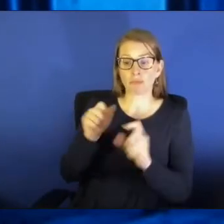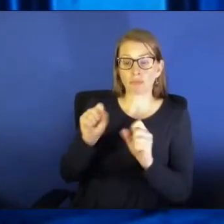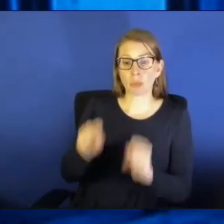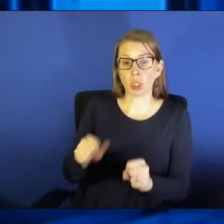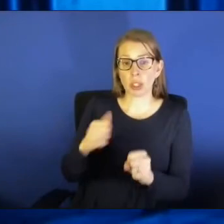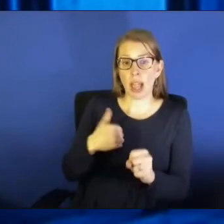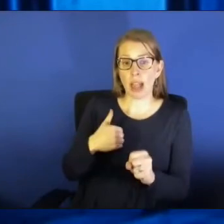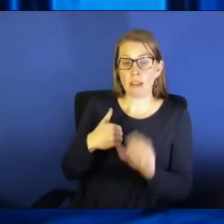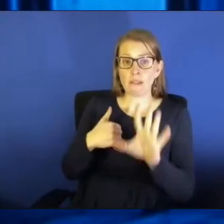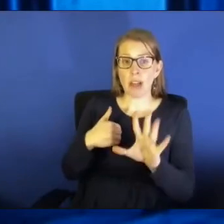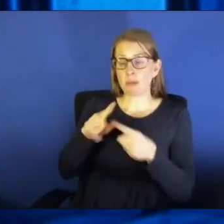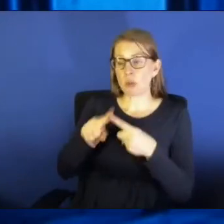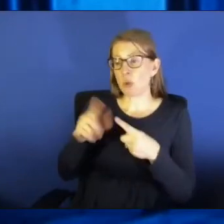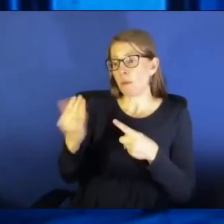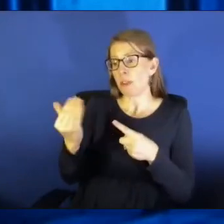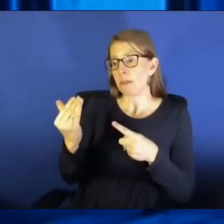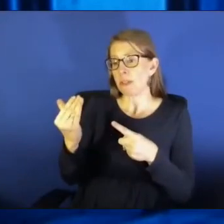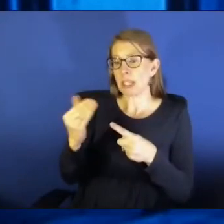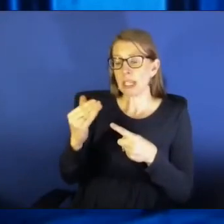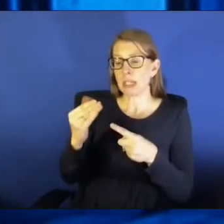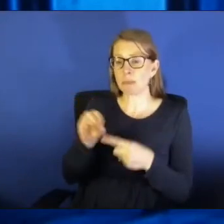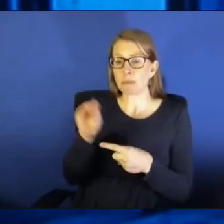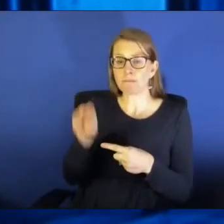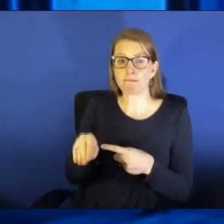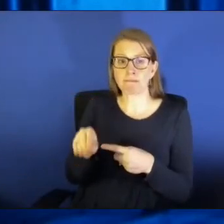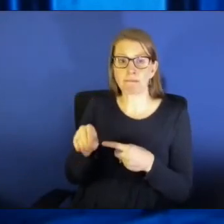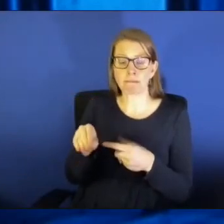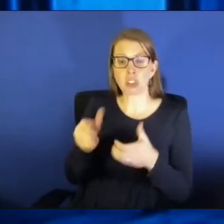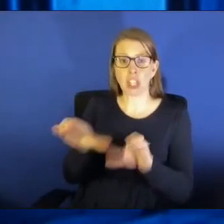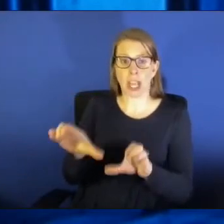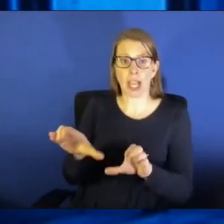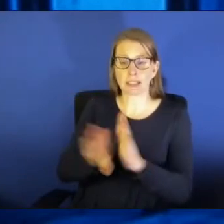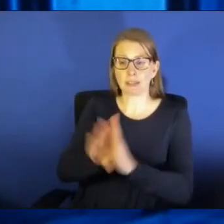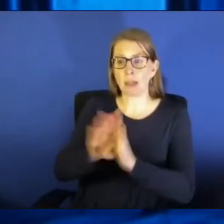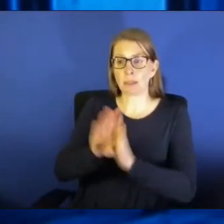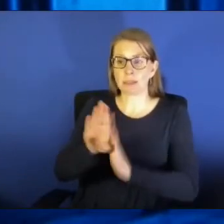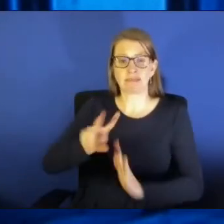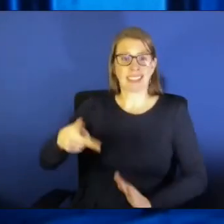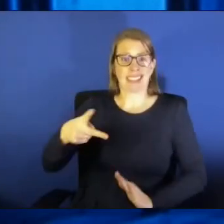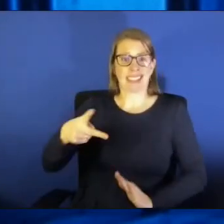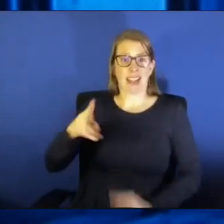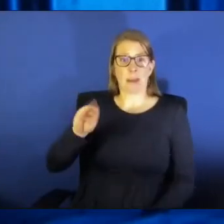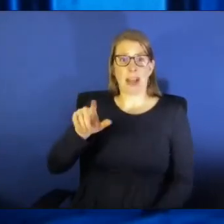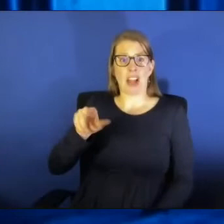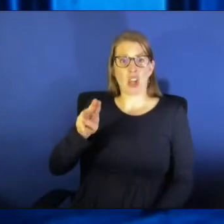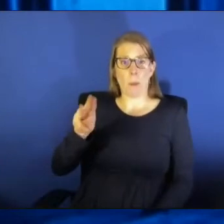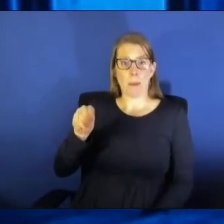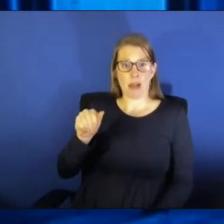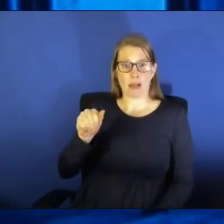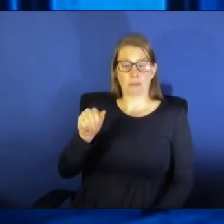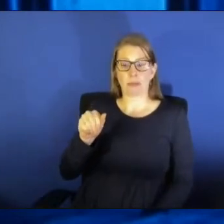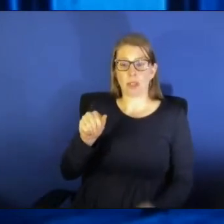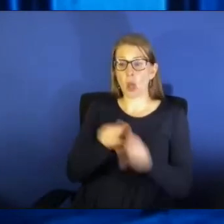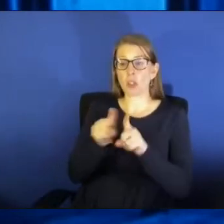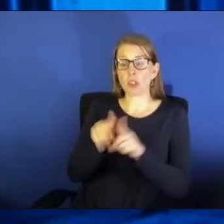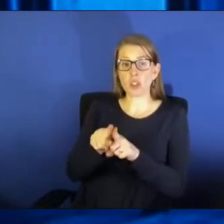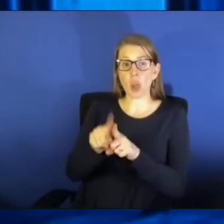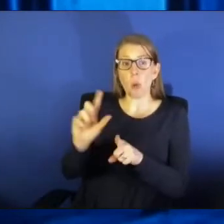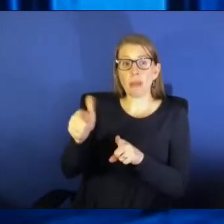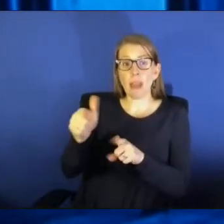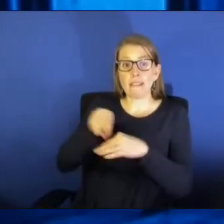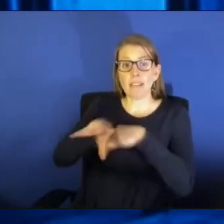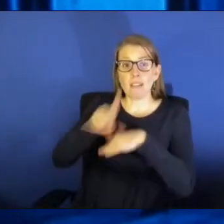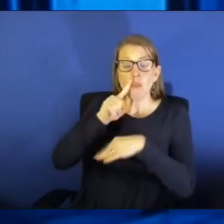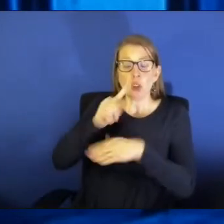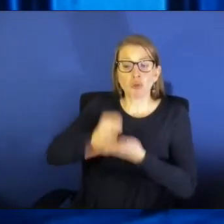15% chance of developing a second melanoma. The other piece, we're looking for late effects of treatment or side